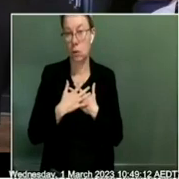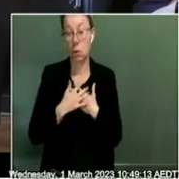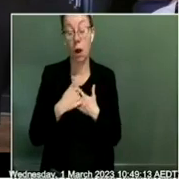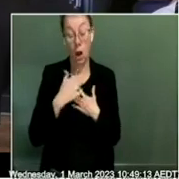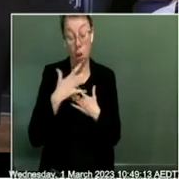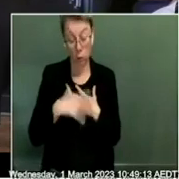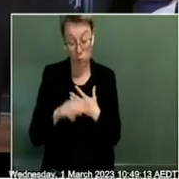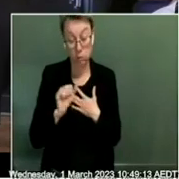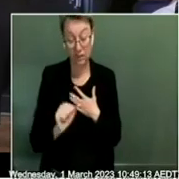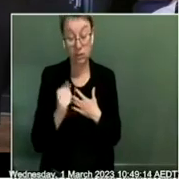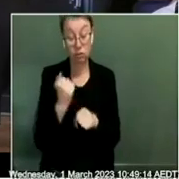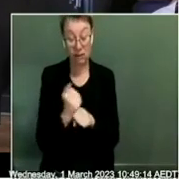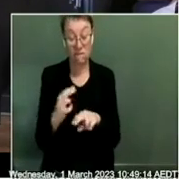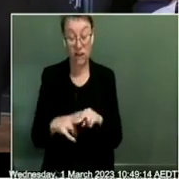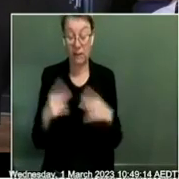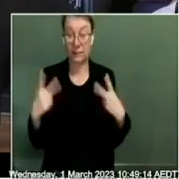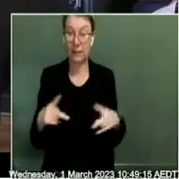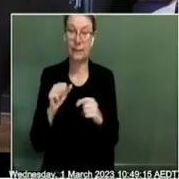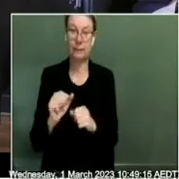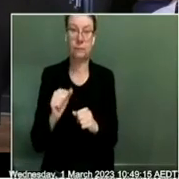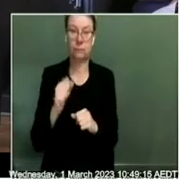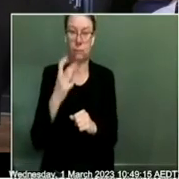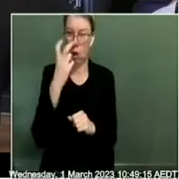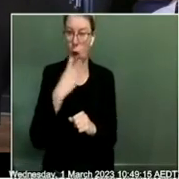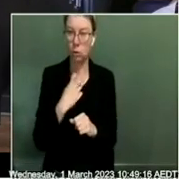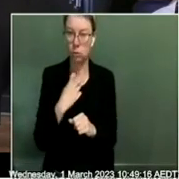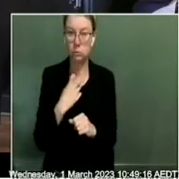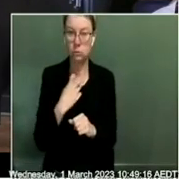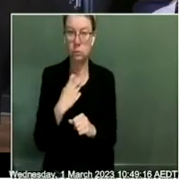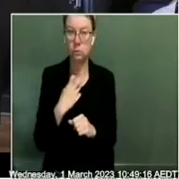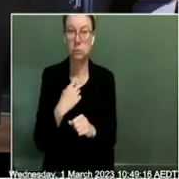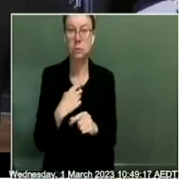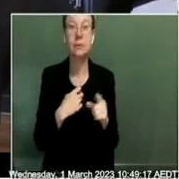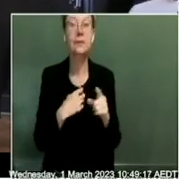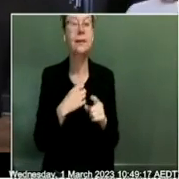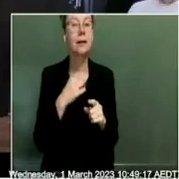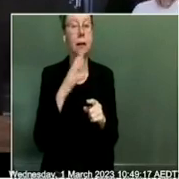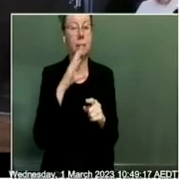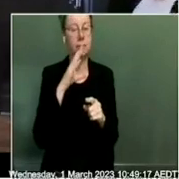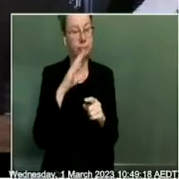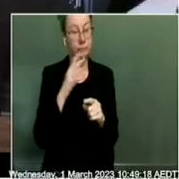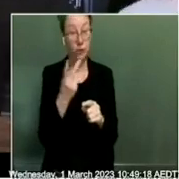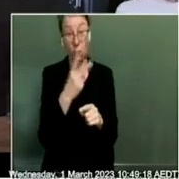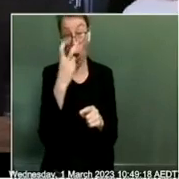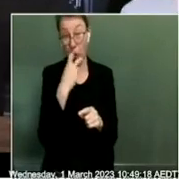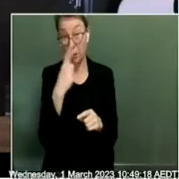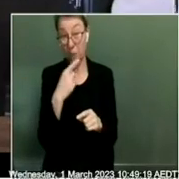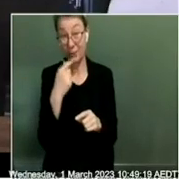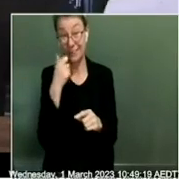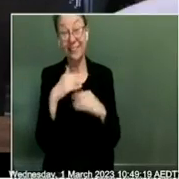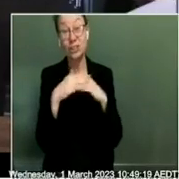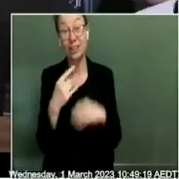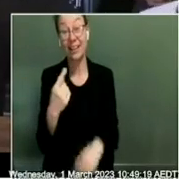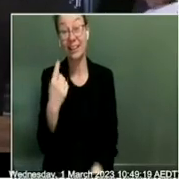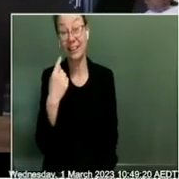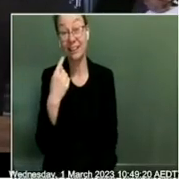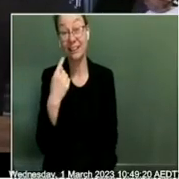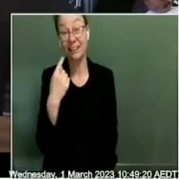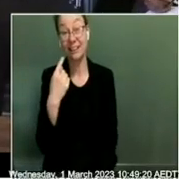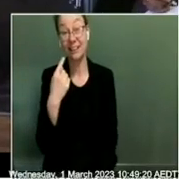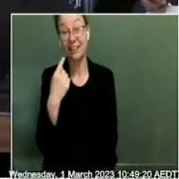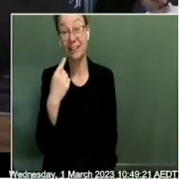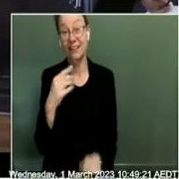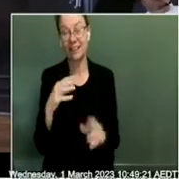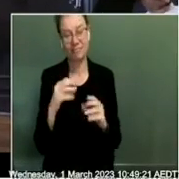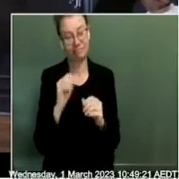about grandfather's eyes. They spoke language, those two old people sitting in the chair. They whispered it. They didn't speak it out loud, but it was